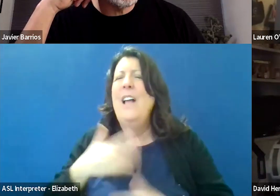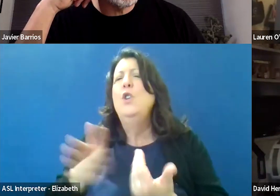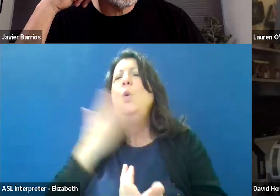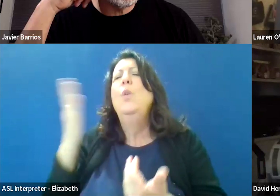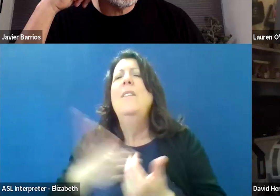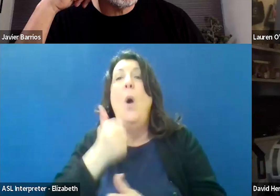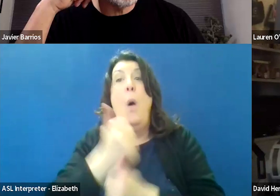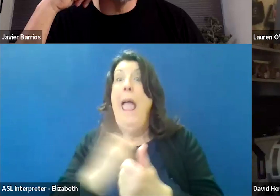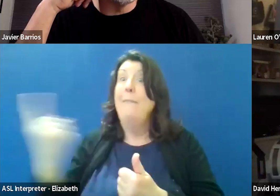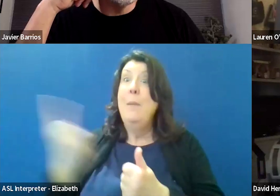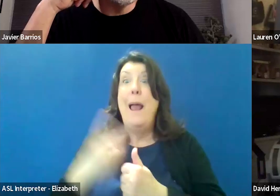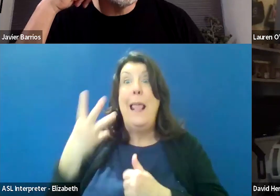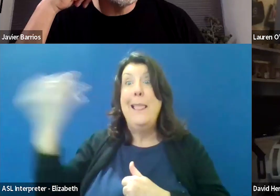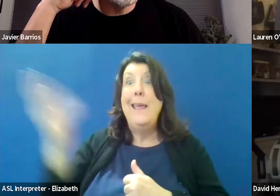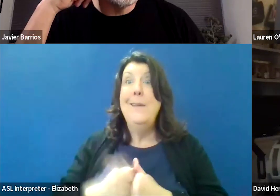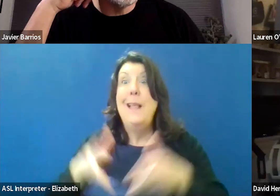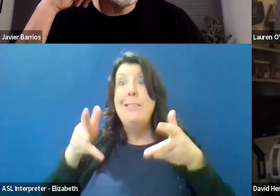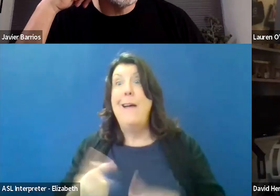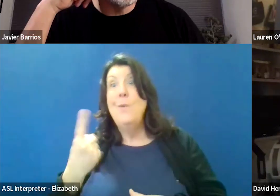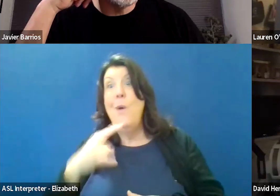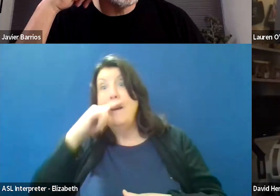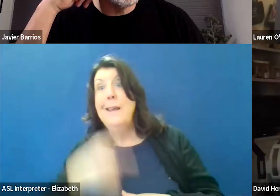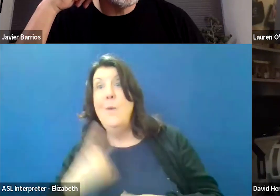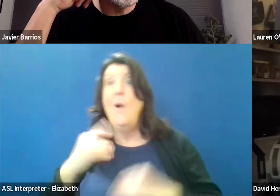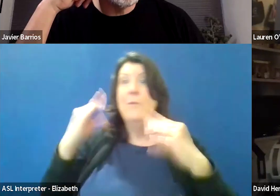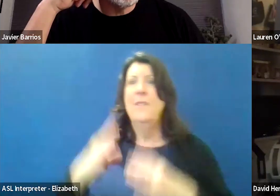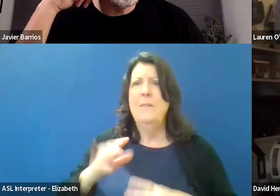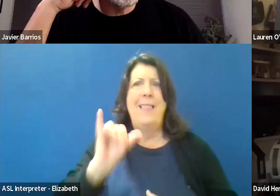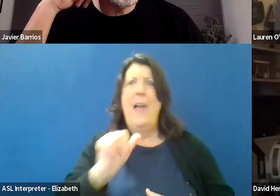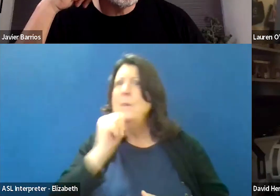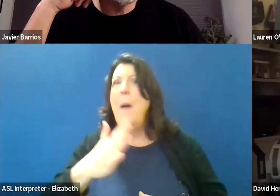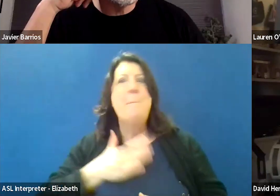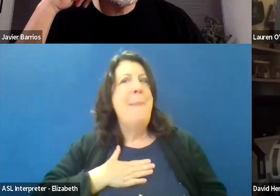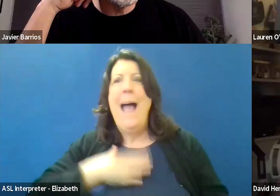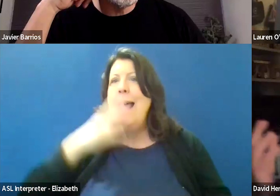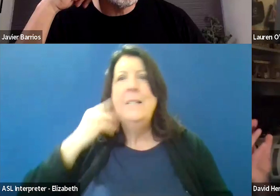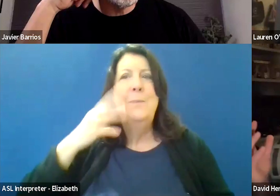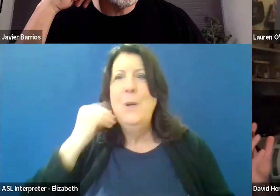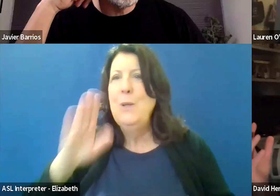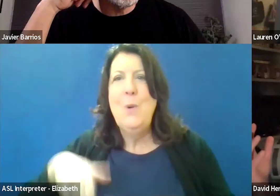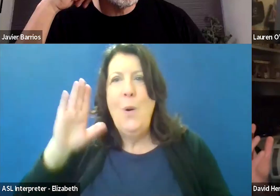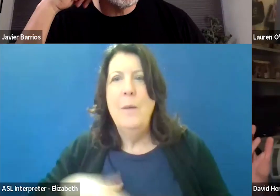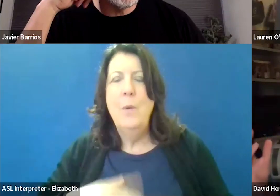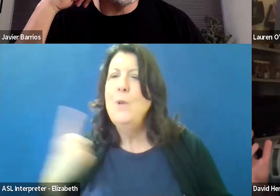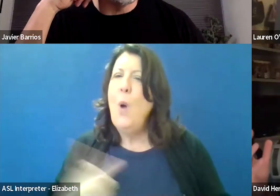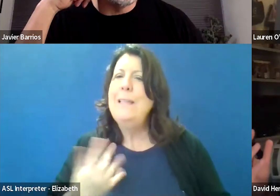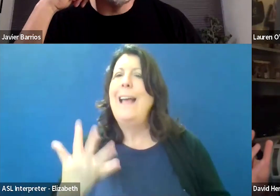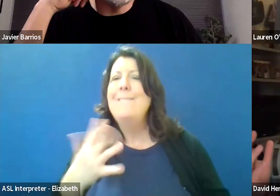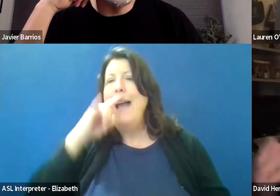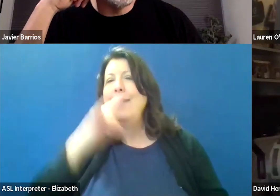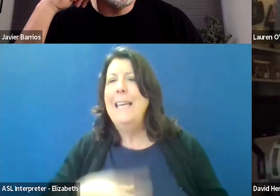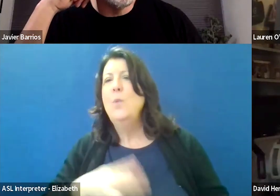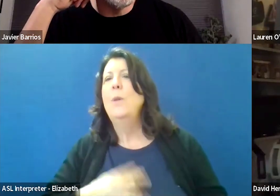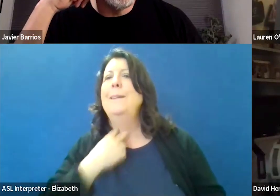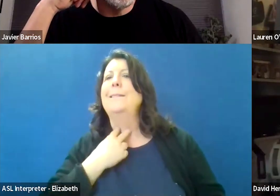leaves and there's this one kid and there's this professor, because that wasn't my experience and the experience that I saw growing up. It was like 5 kids stay for various reasons.